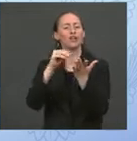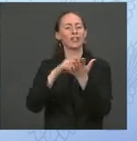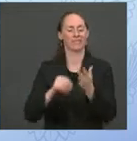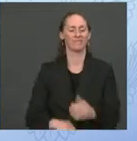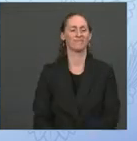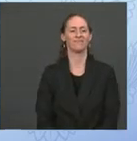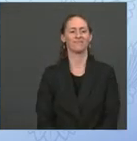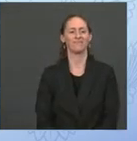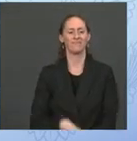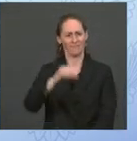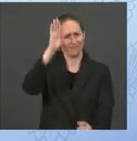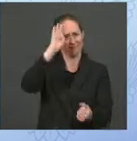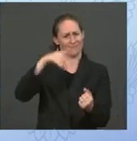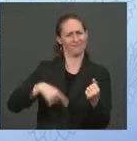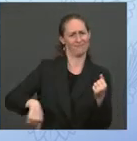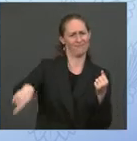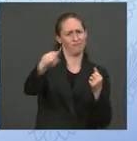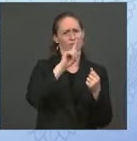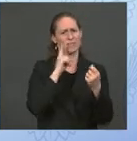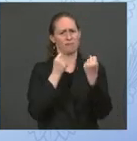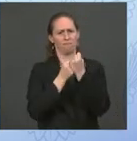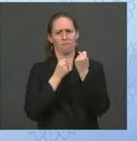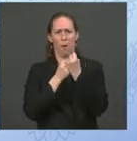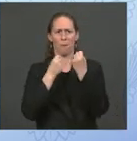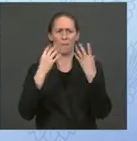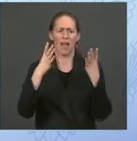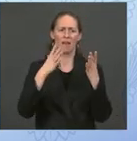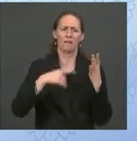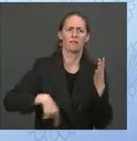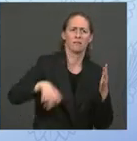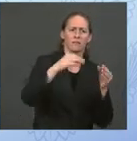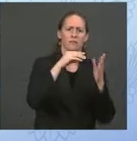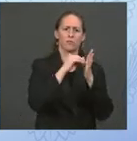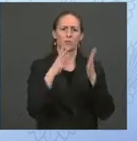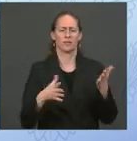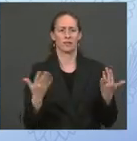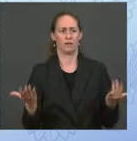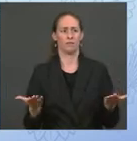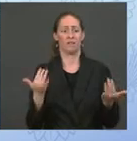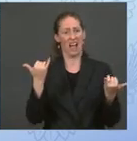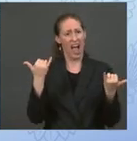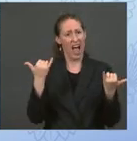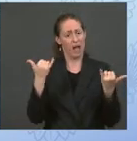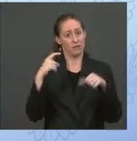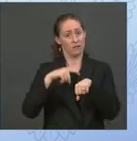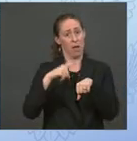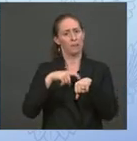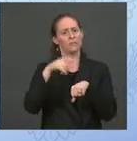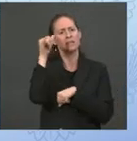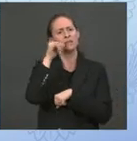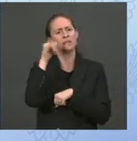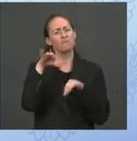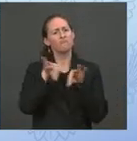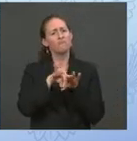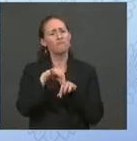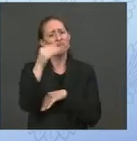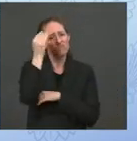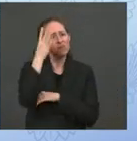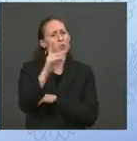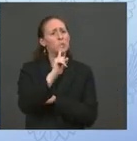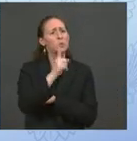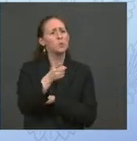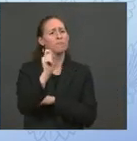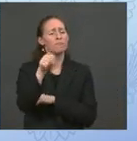supporting America's students has never been more critical. This is especially true as schools safely reopen